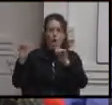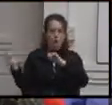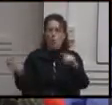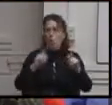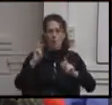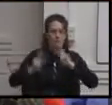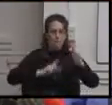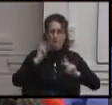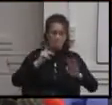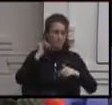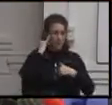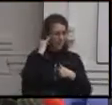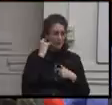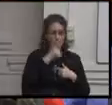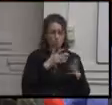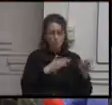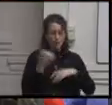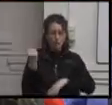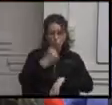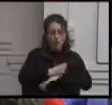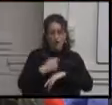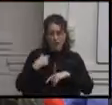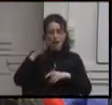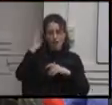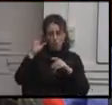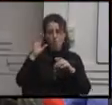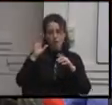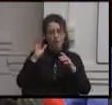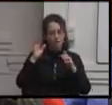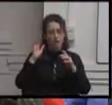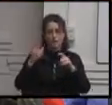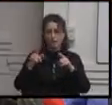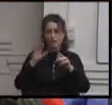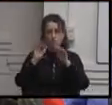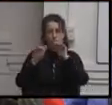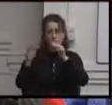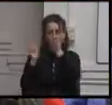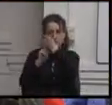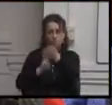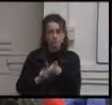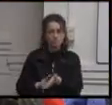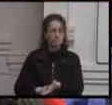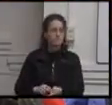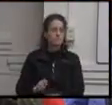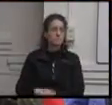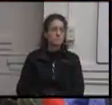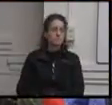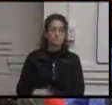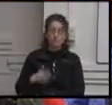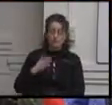I think the addition of Abbott Road needs to take place there because, according to Allstate, my homeowner's insurance, mine would go